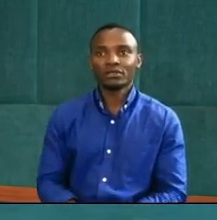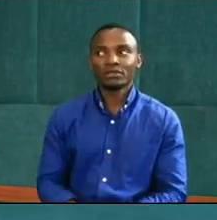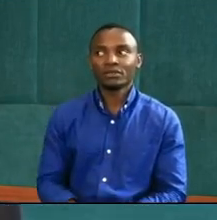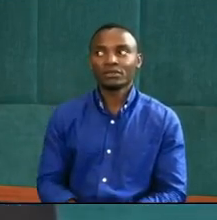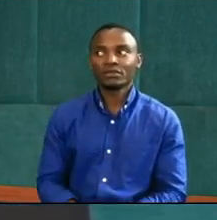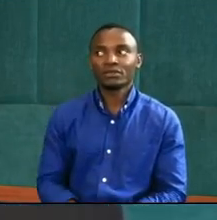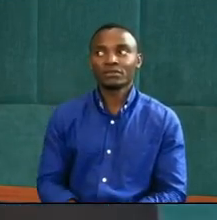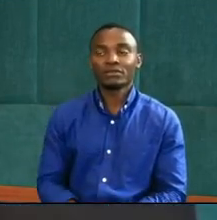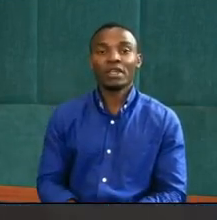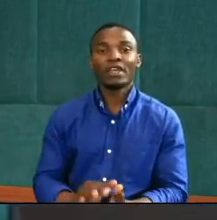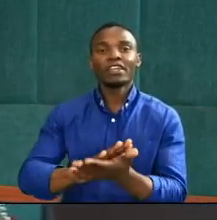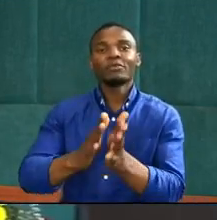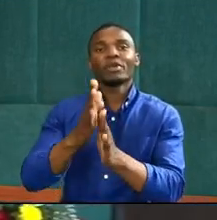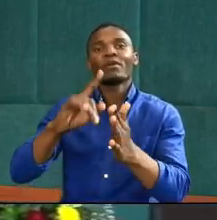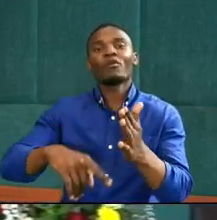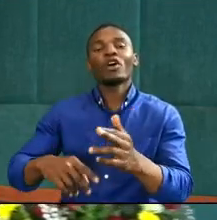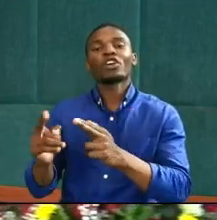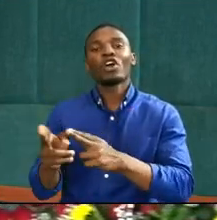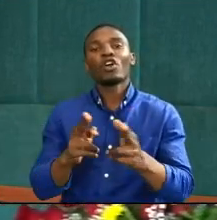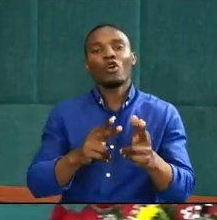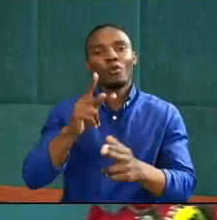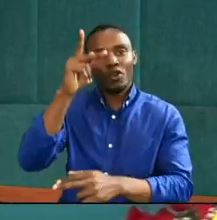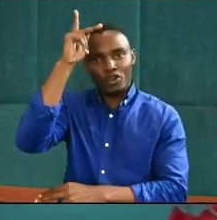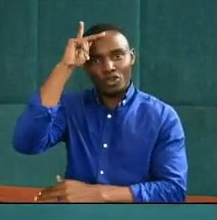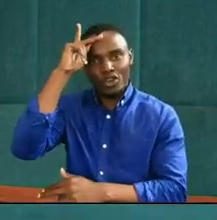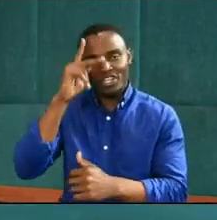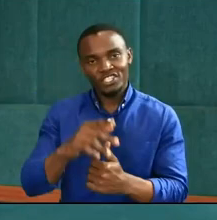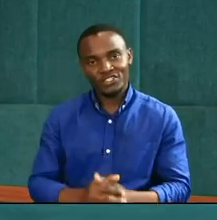It got to be common knowledge. Number one.